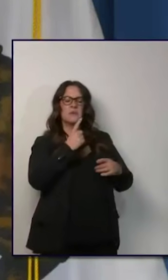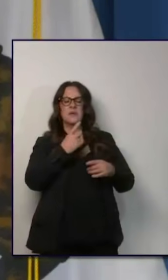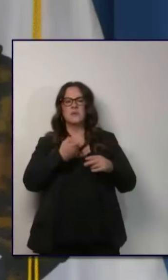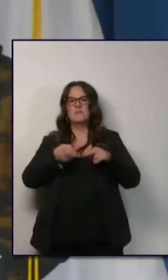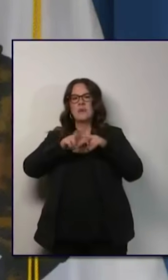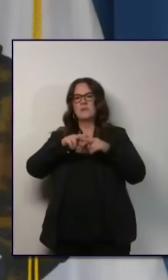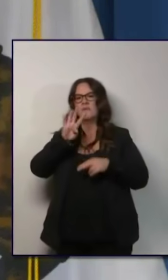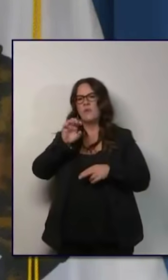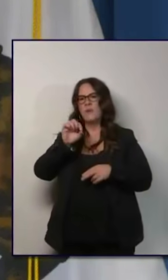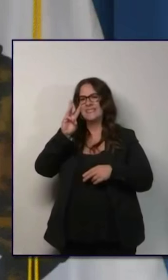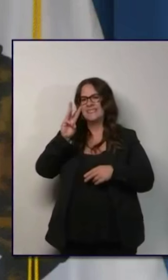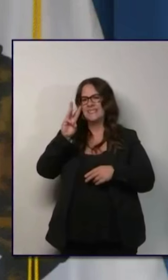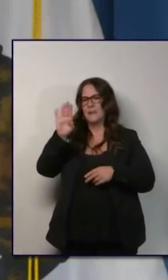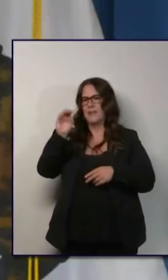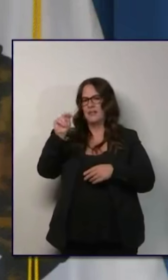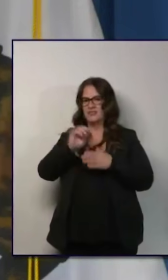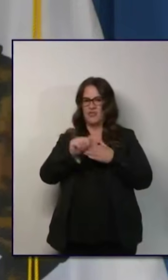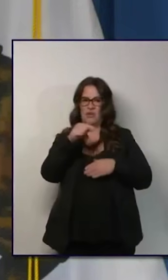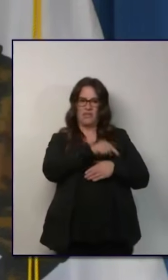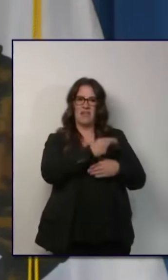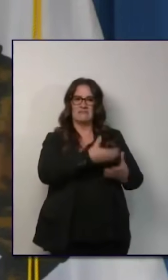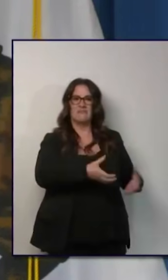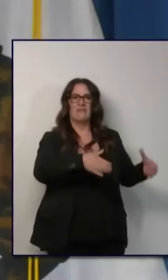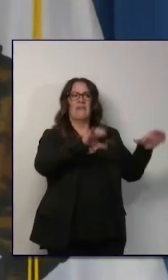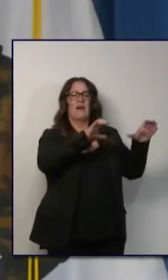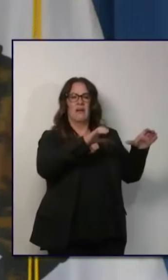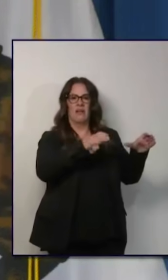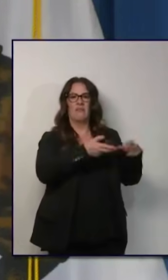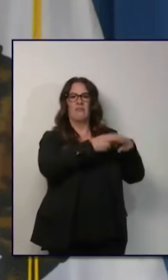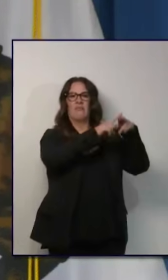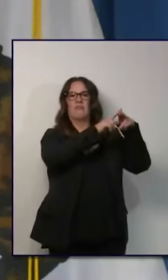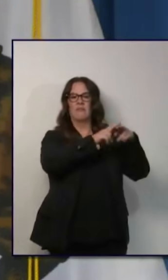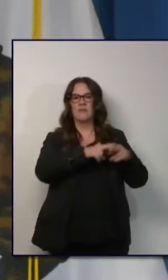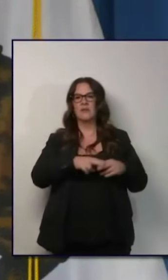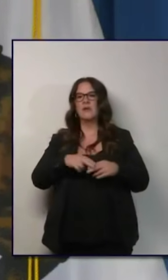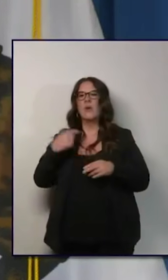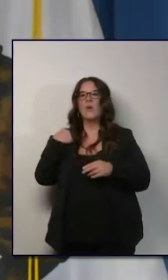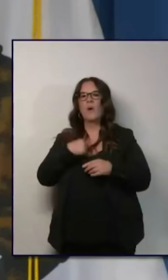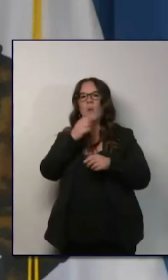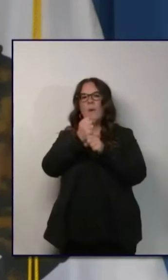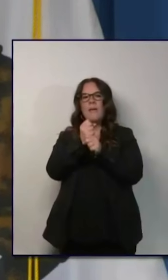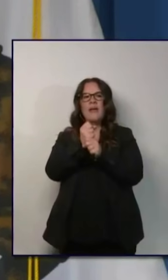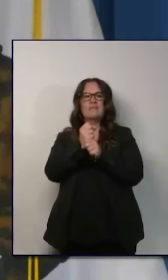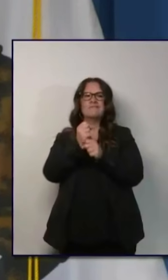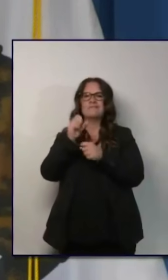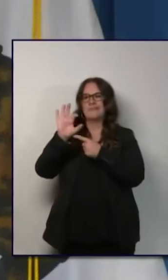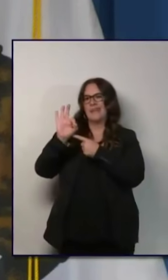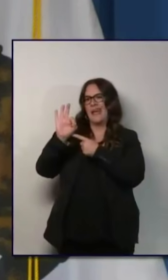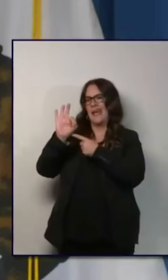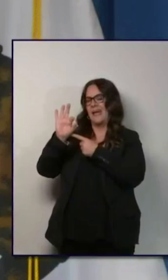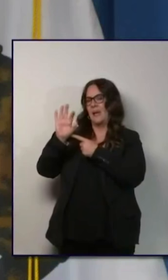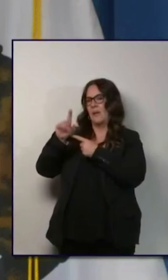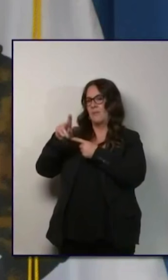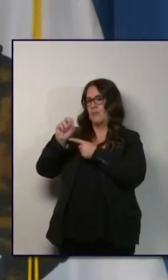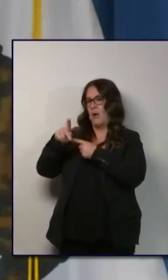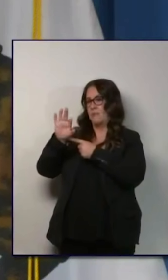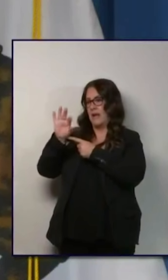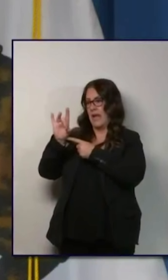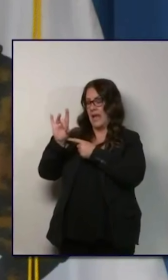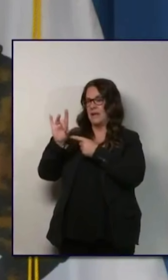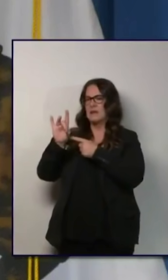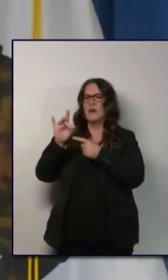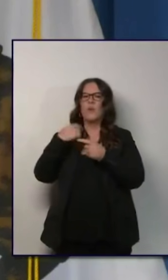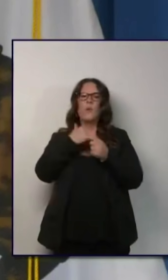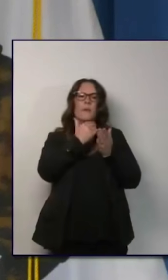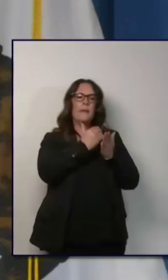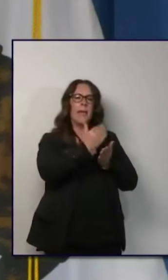$4.6 billion a year, to do a supplemental payment under Prop 98. so that the cuts,